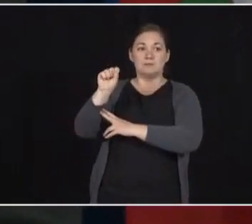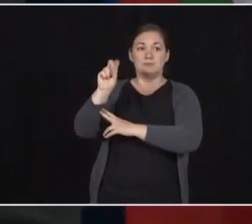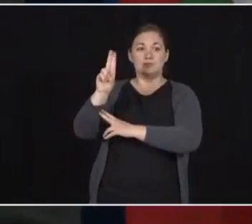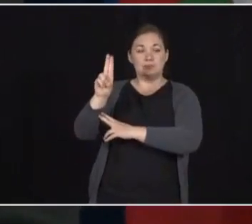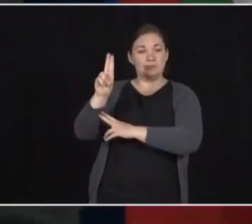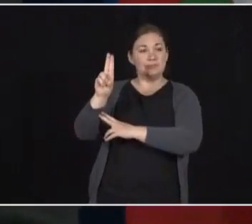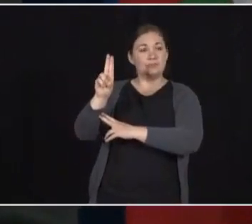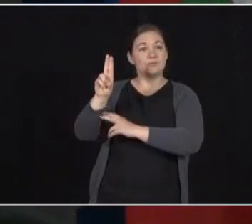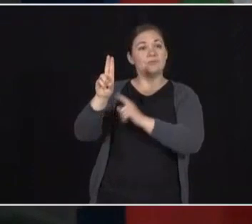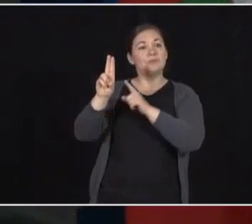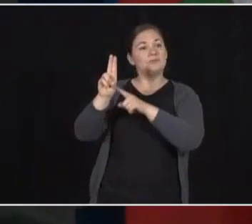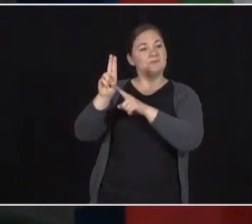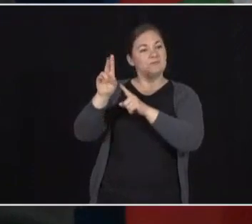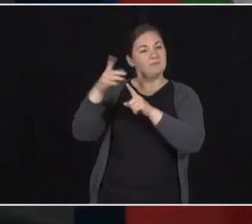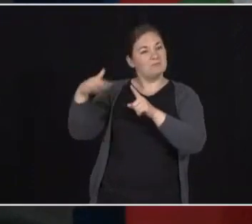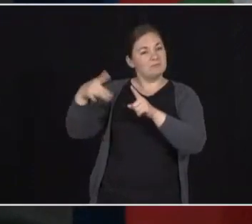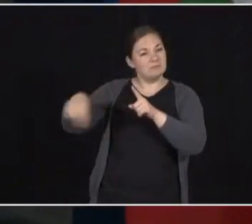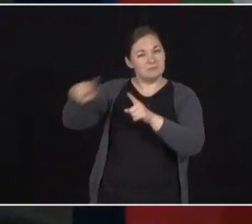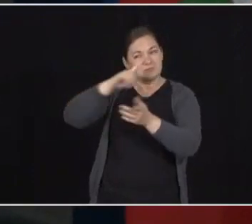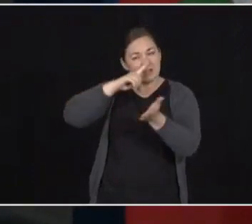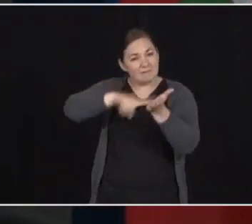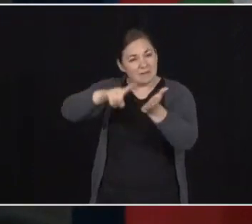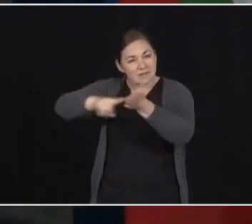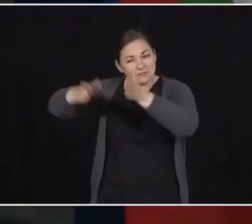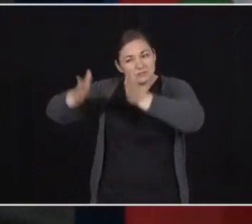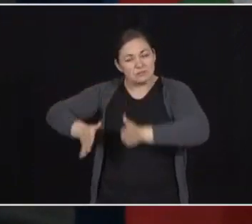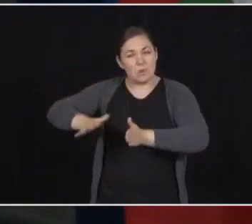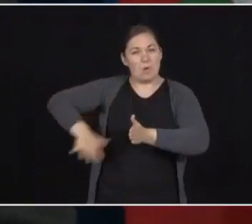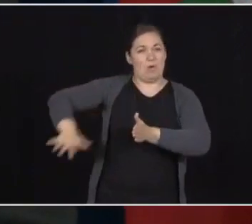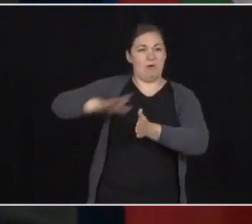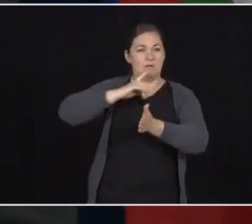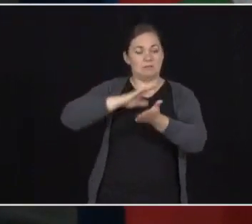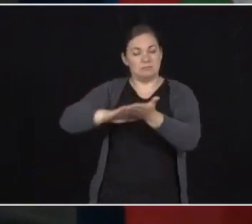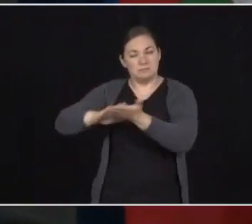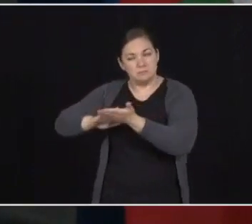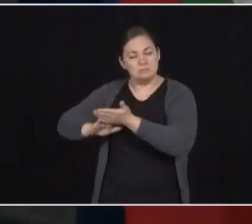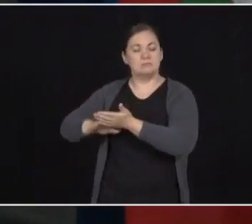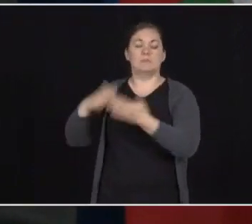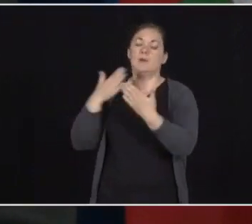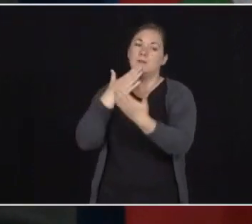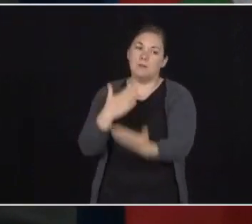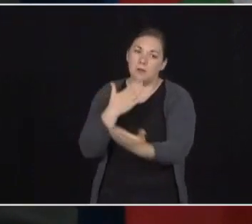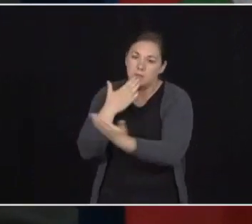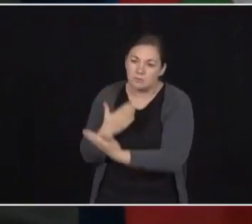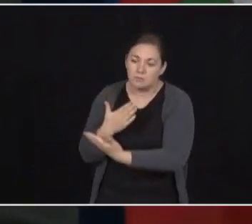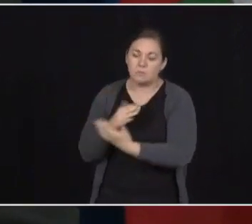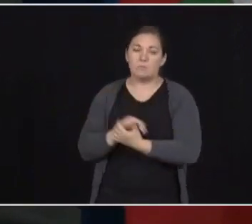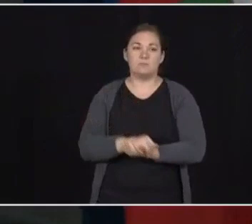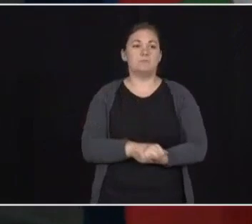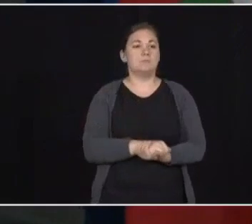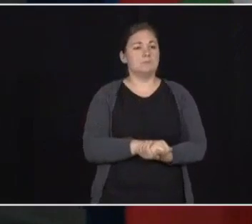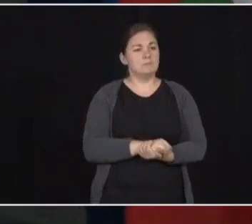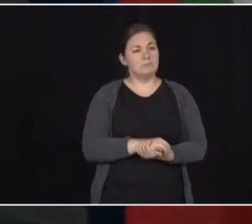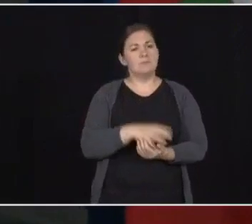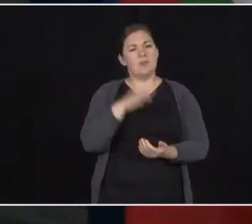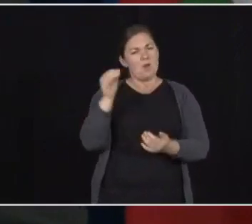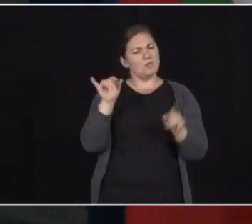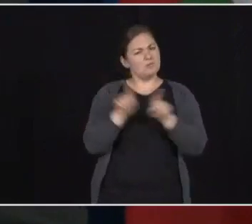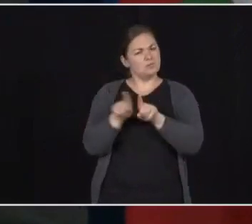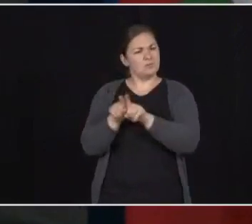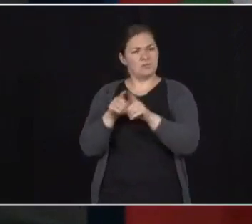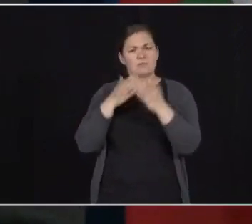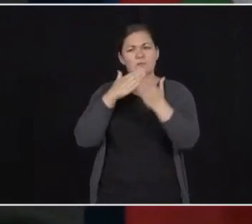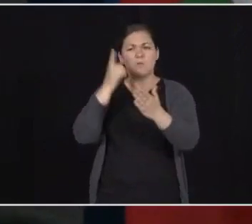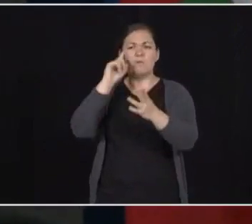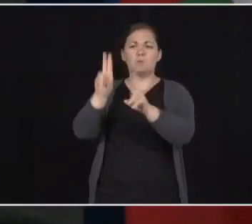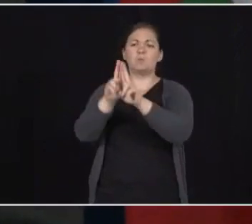them through their union. I want to thank them. As I mentioned, I want to thank the leadership of Smokey